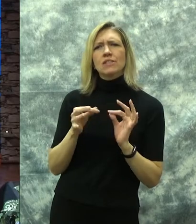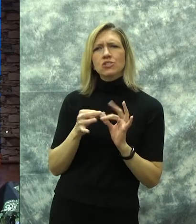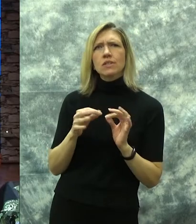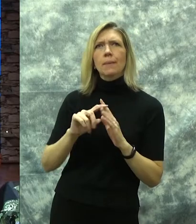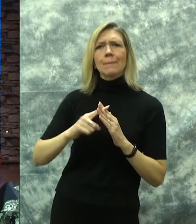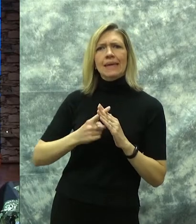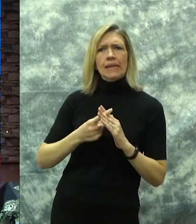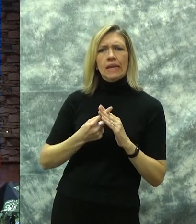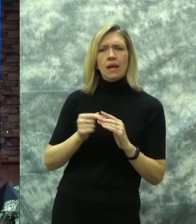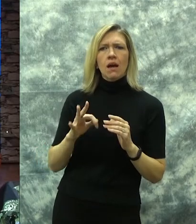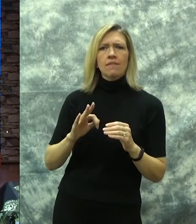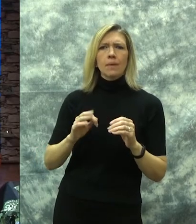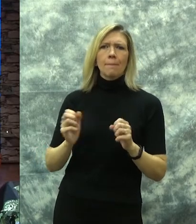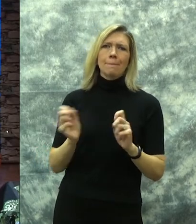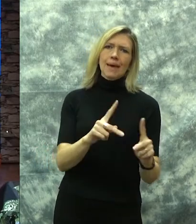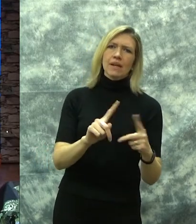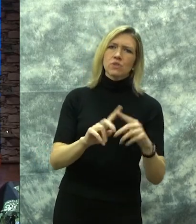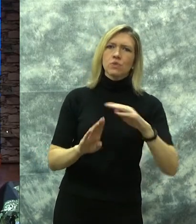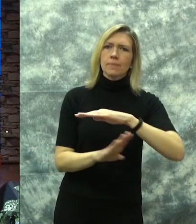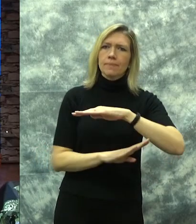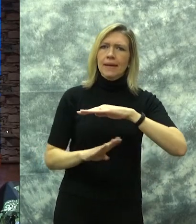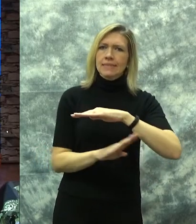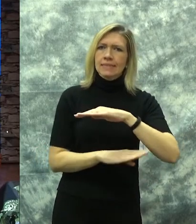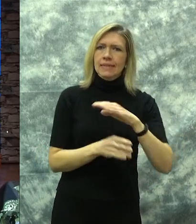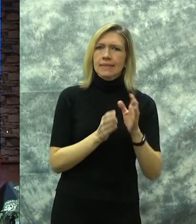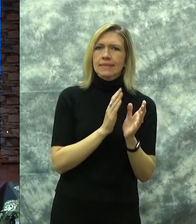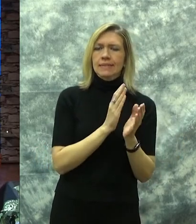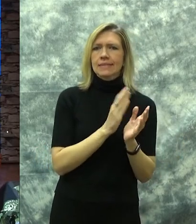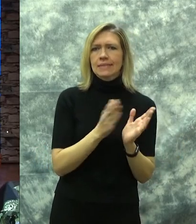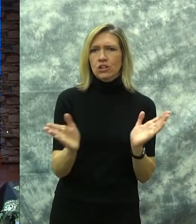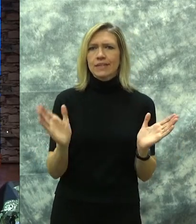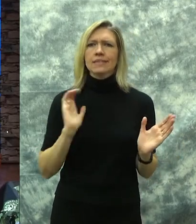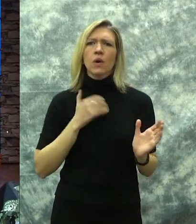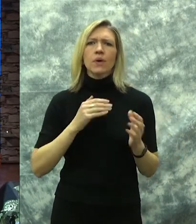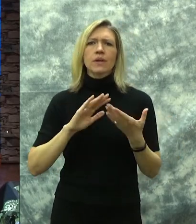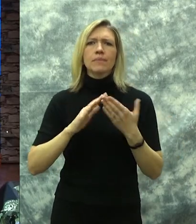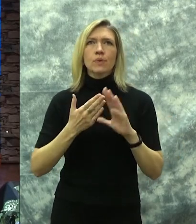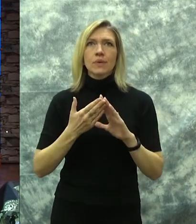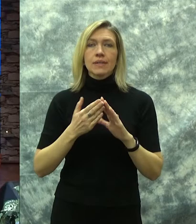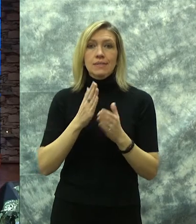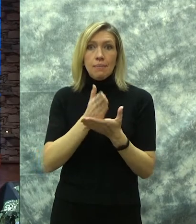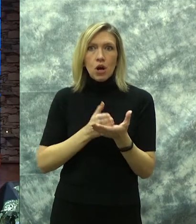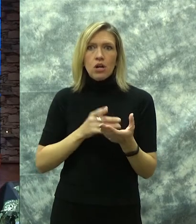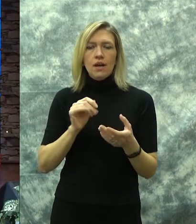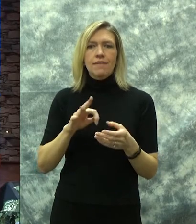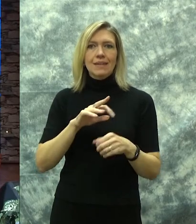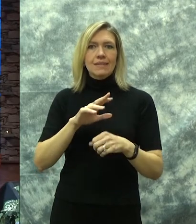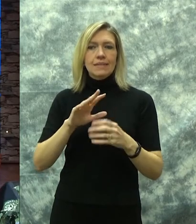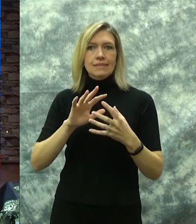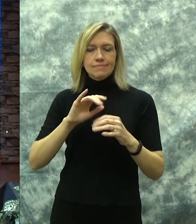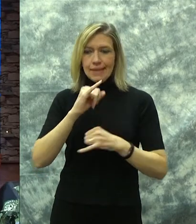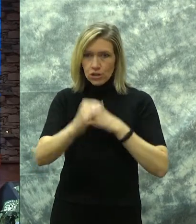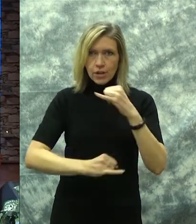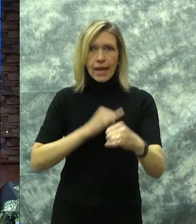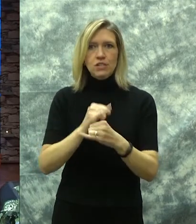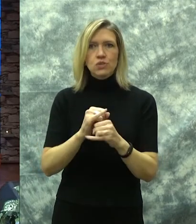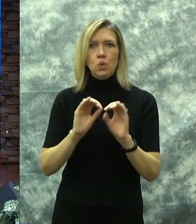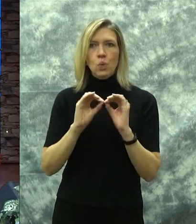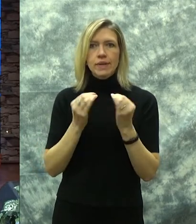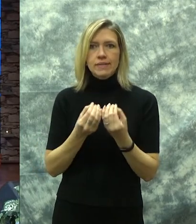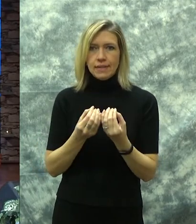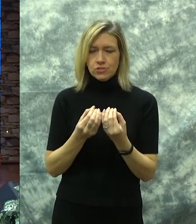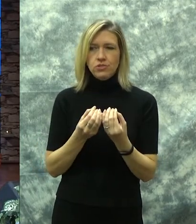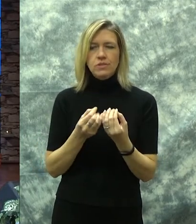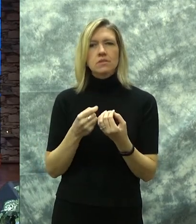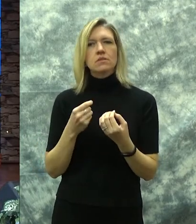to Basics series, our community is a part of the Centers for Spiritual Living, an international organization. They award those of us